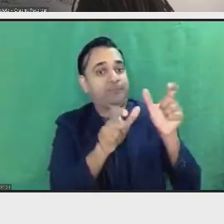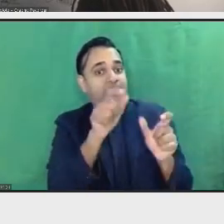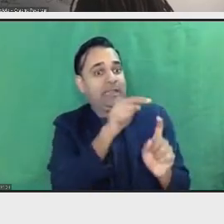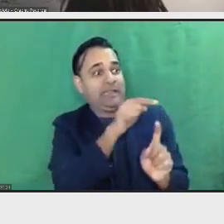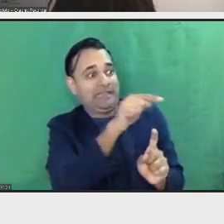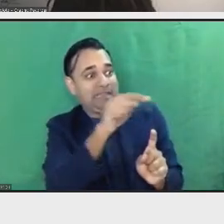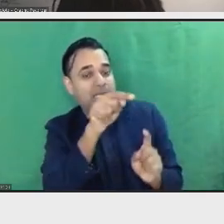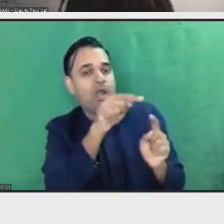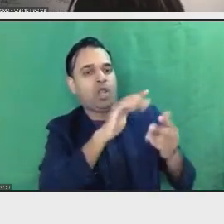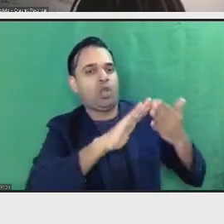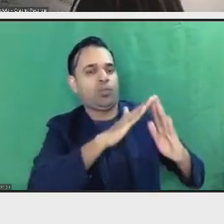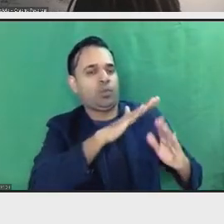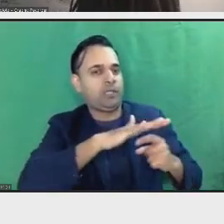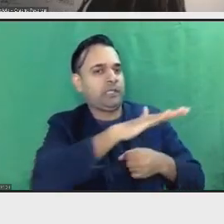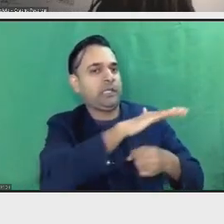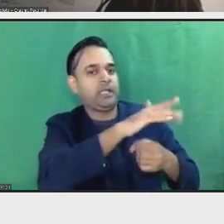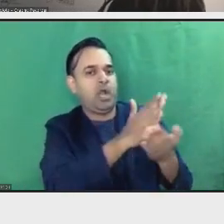action plan and the new gender